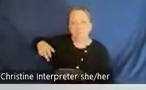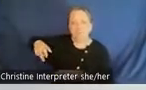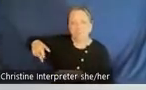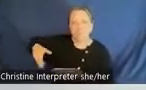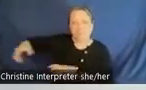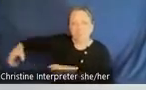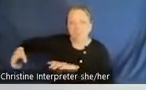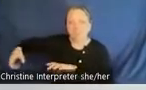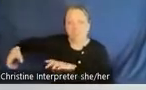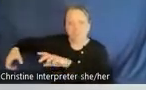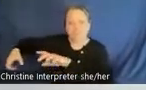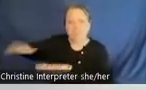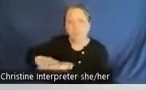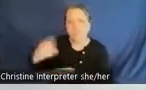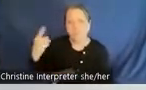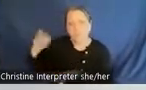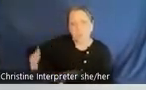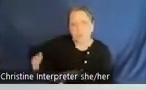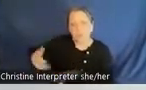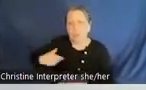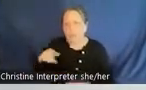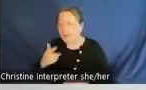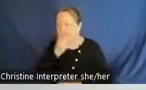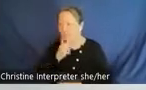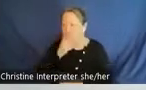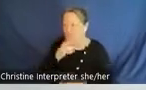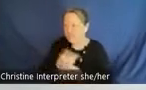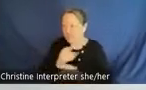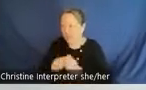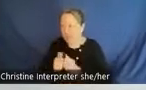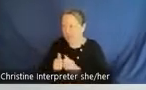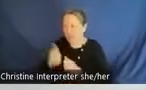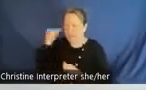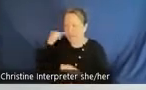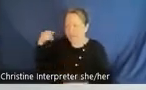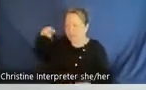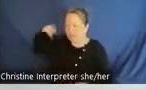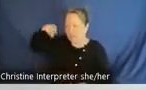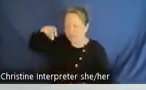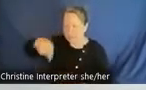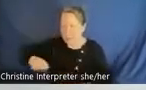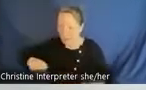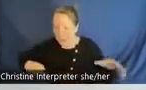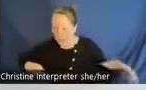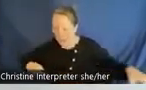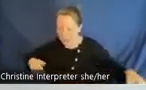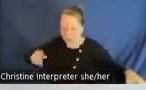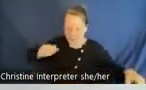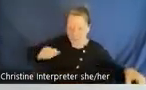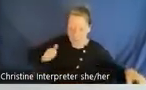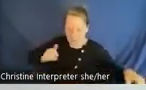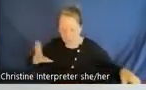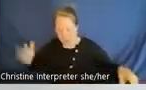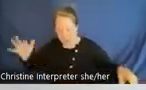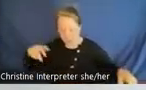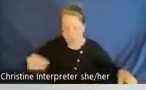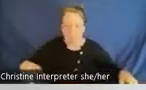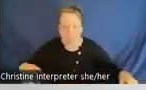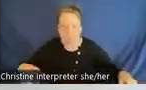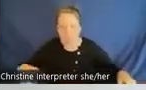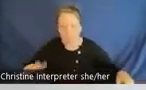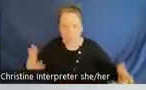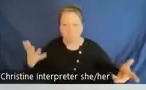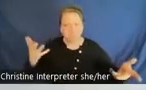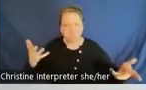on one side. So I had to figure out if I was coming down the stairs, I'd have to figure out how I'd get down.